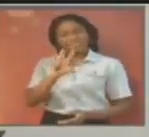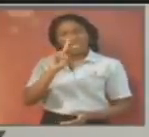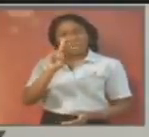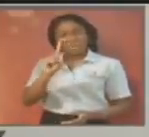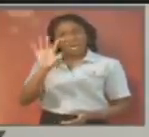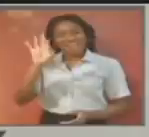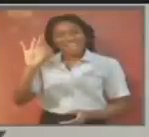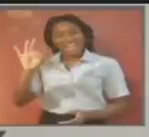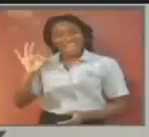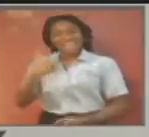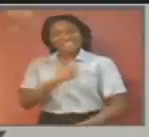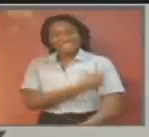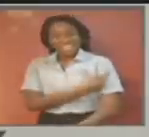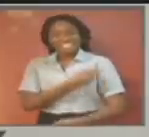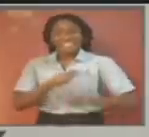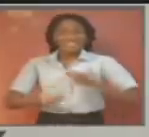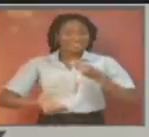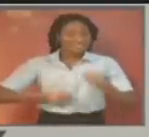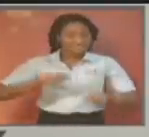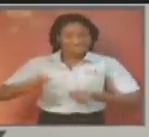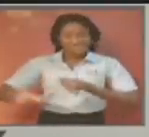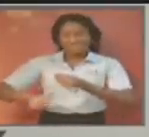20,319 vaccine doses